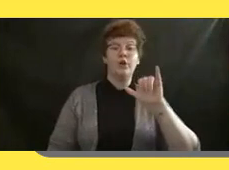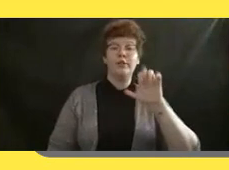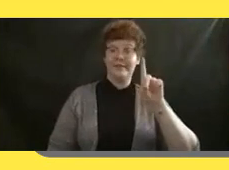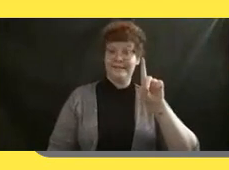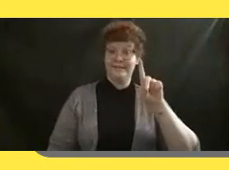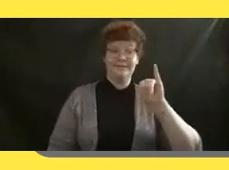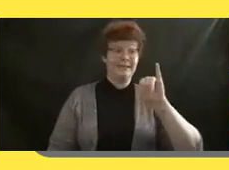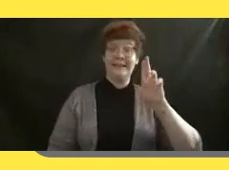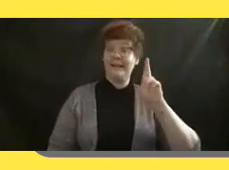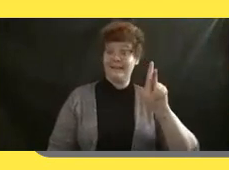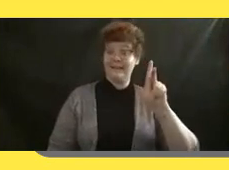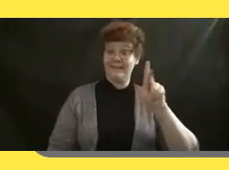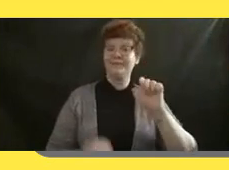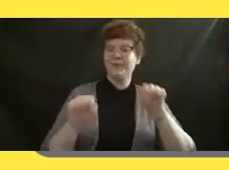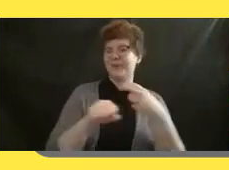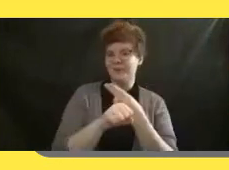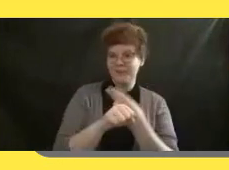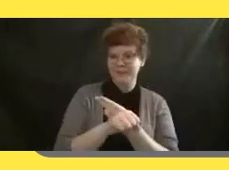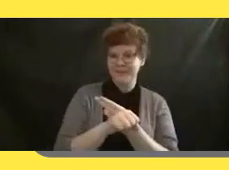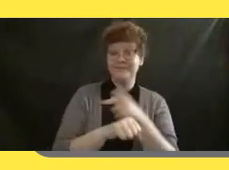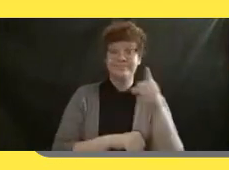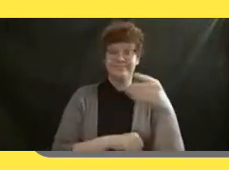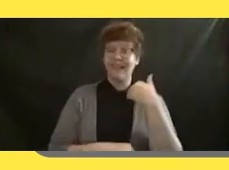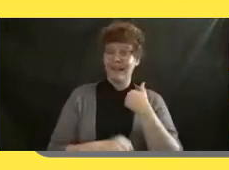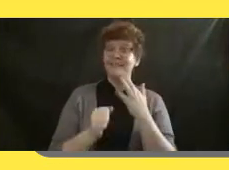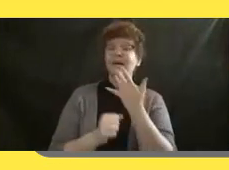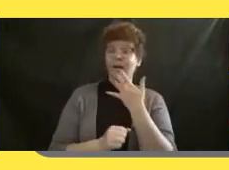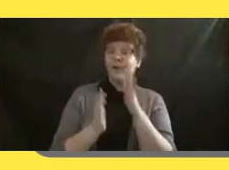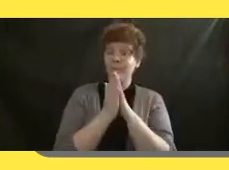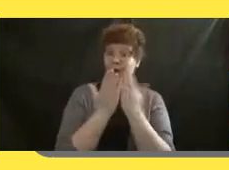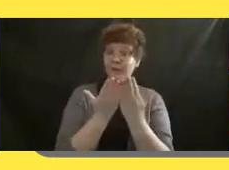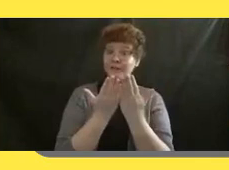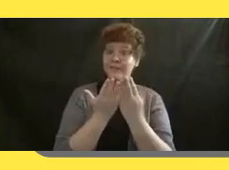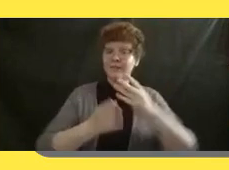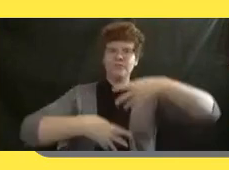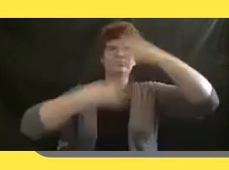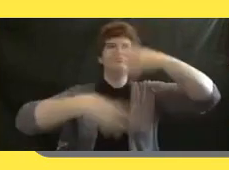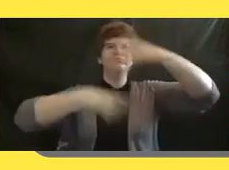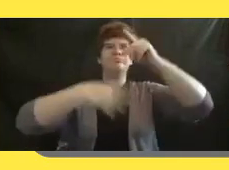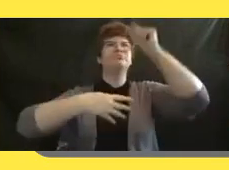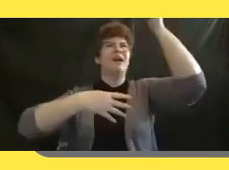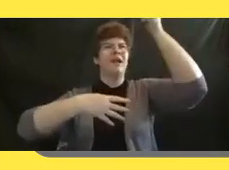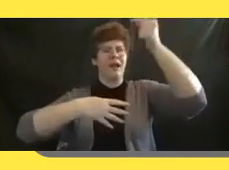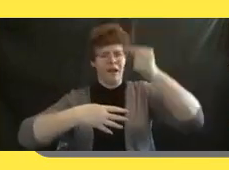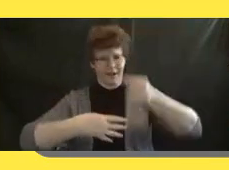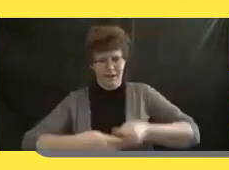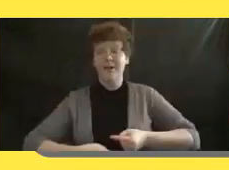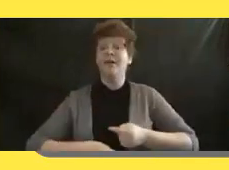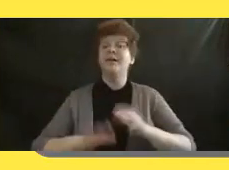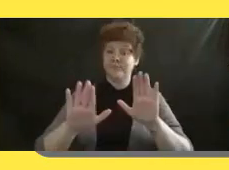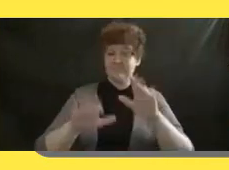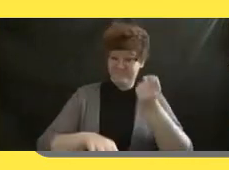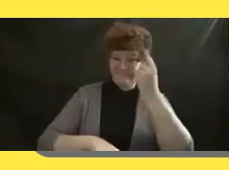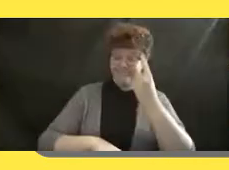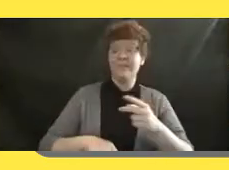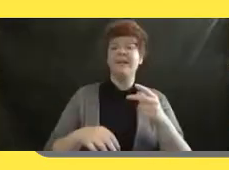There are color books that you can use so that it's easy, you know, swatch books that are quite expensive still to